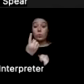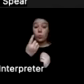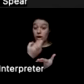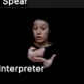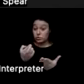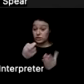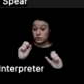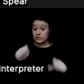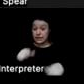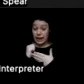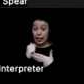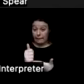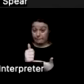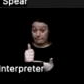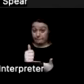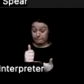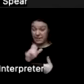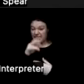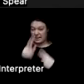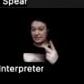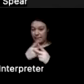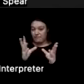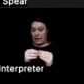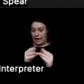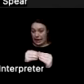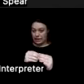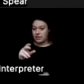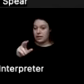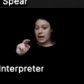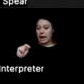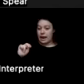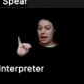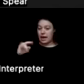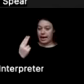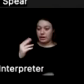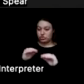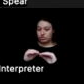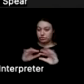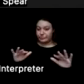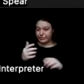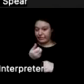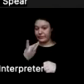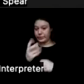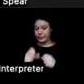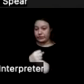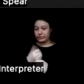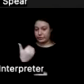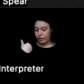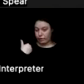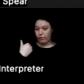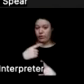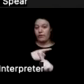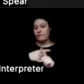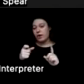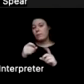of meetings, the NIH has put out a couple of years ago. It was from their Office of Intramural Training and